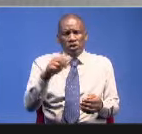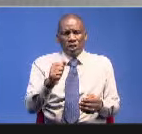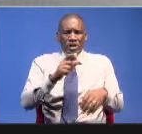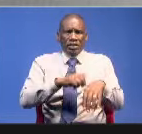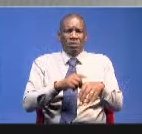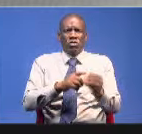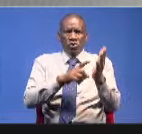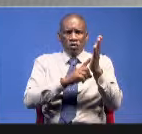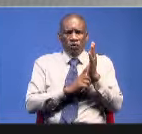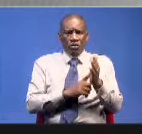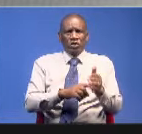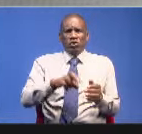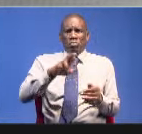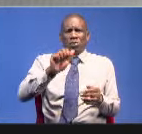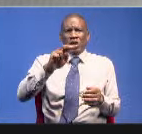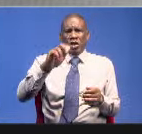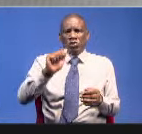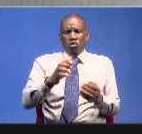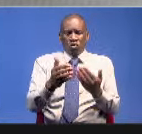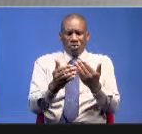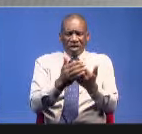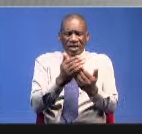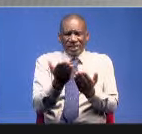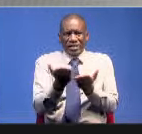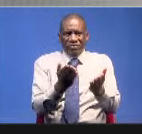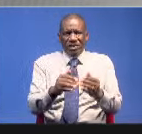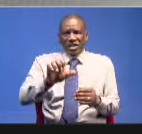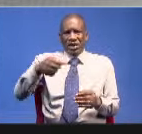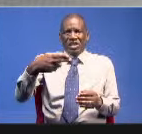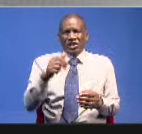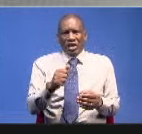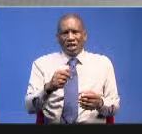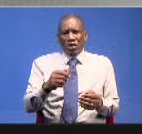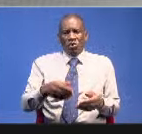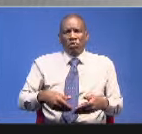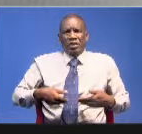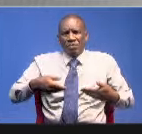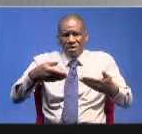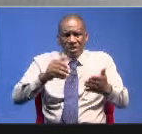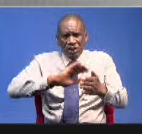such as renal care services, with the SHA cover set to provide